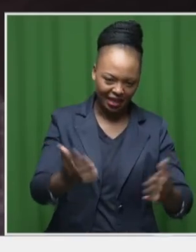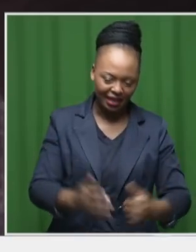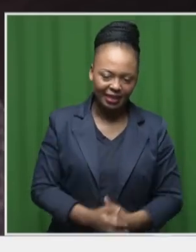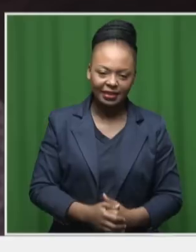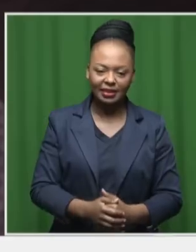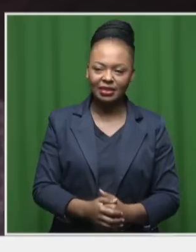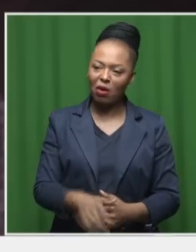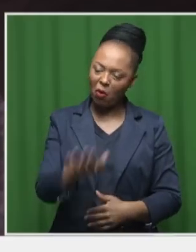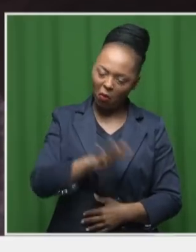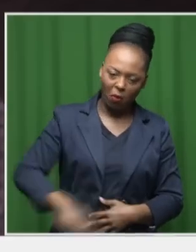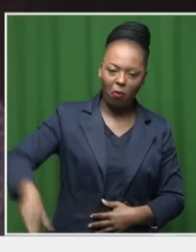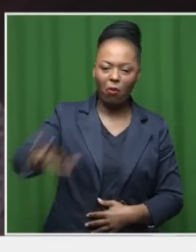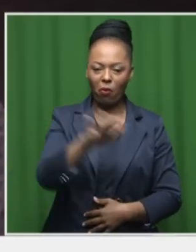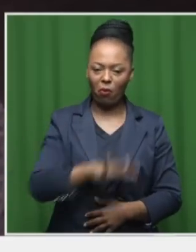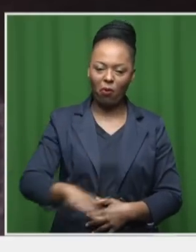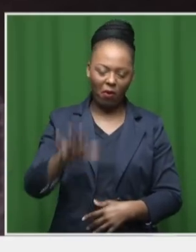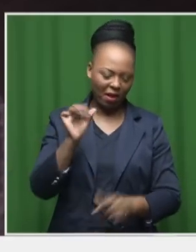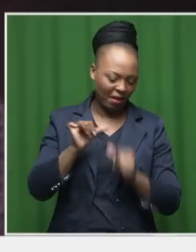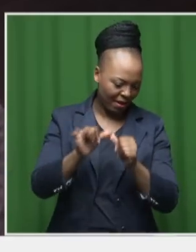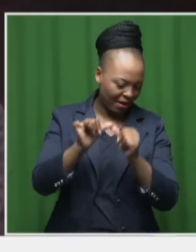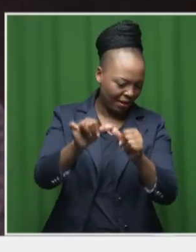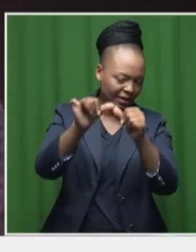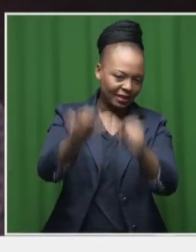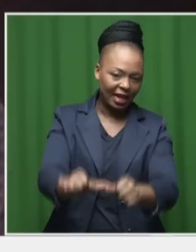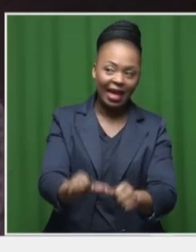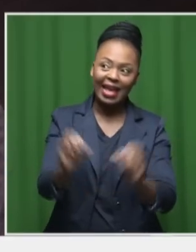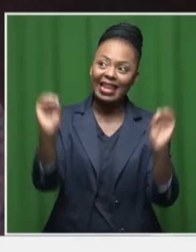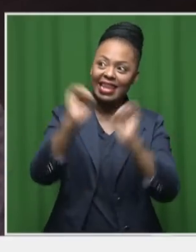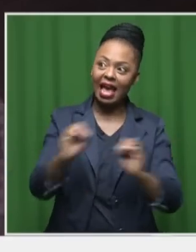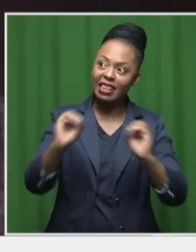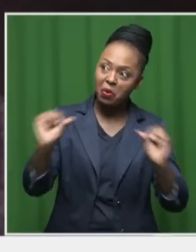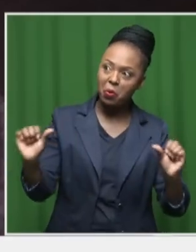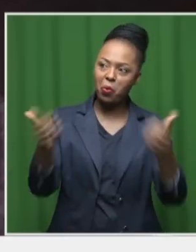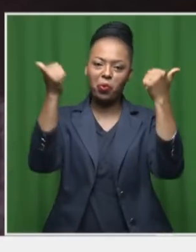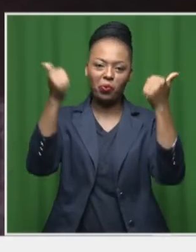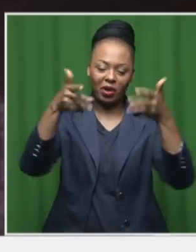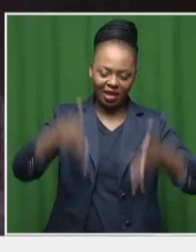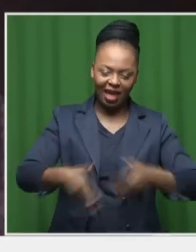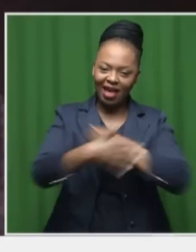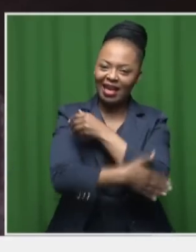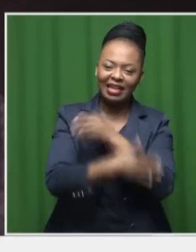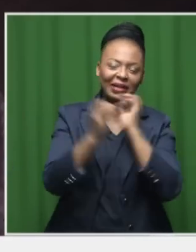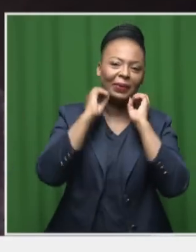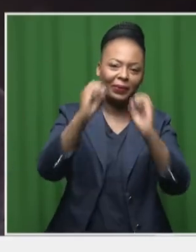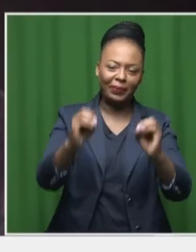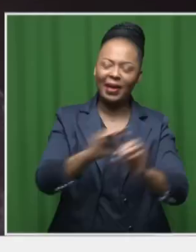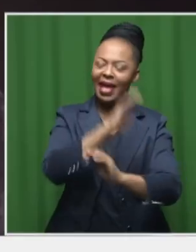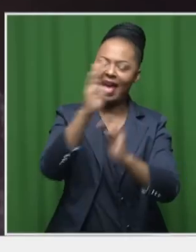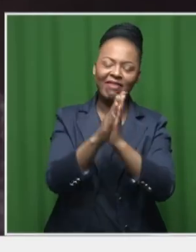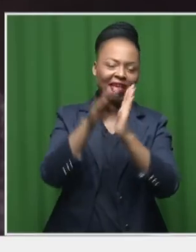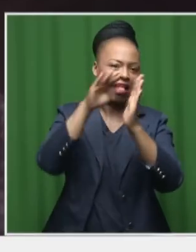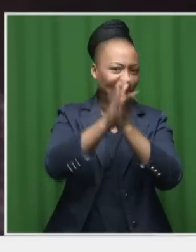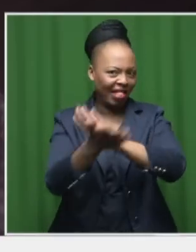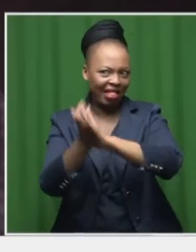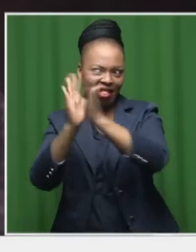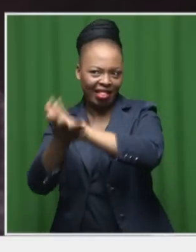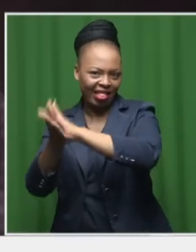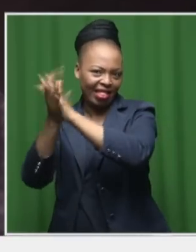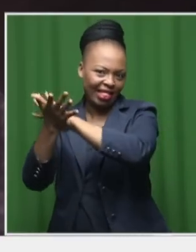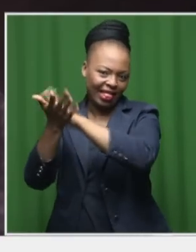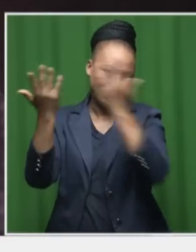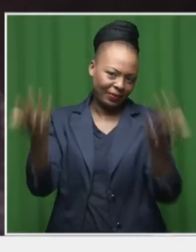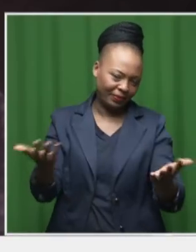all on goals. There's nothing in this country that is functioning. All are on goals, including